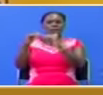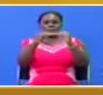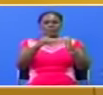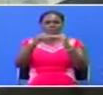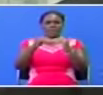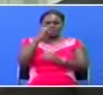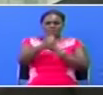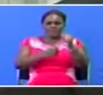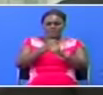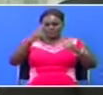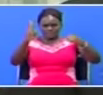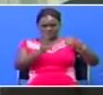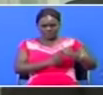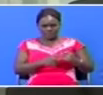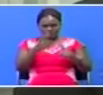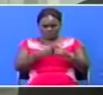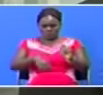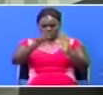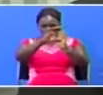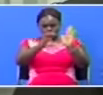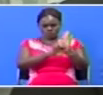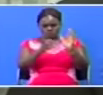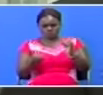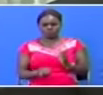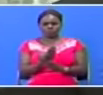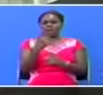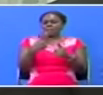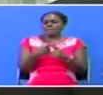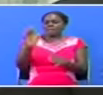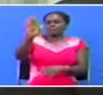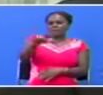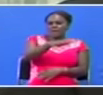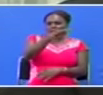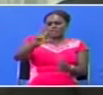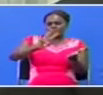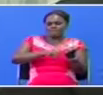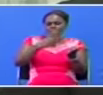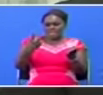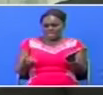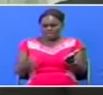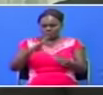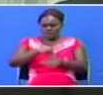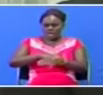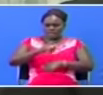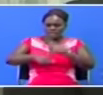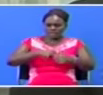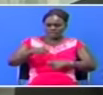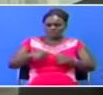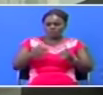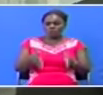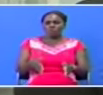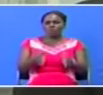has been 7 years down the line since this constitution was passed. However, Parliament has failed to take active measures such